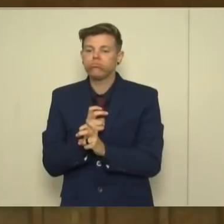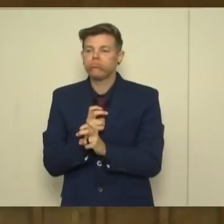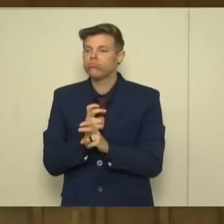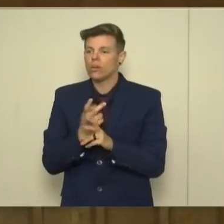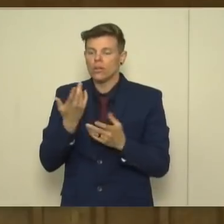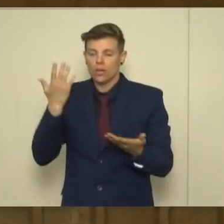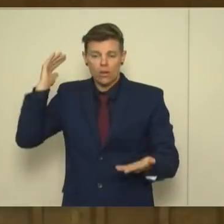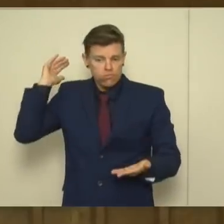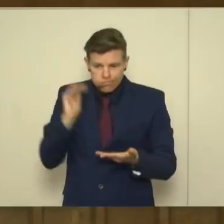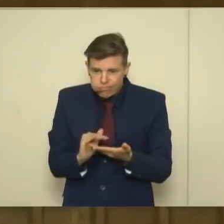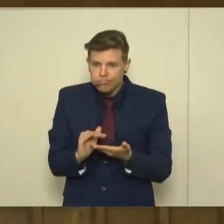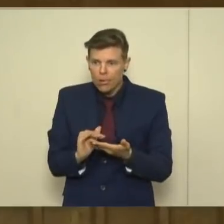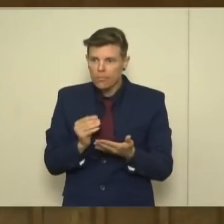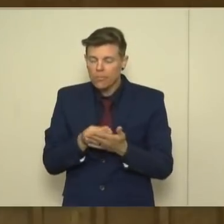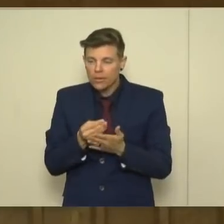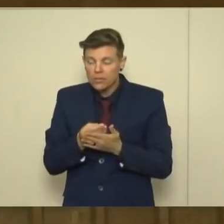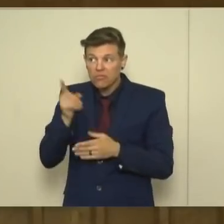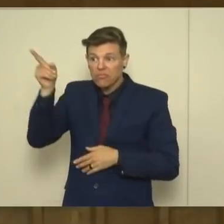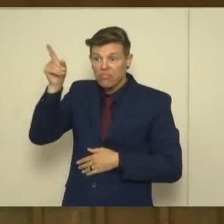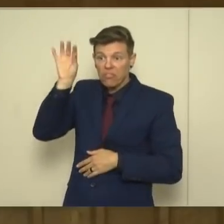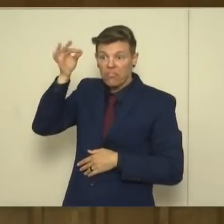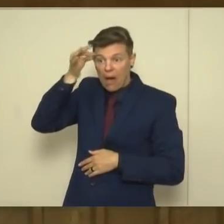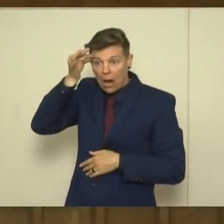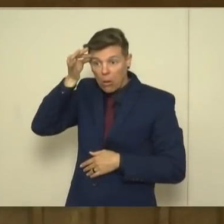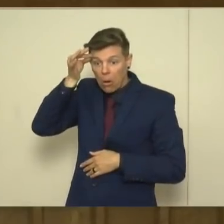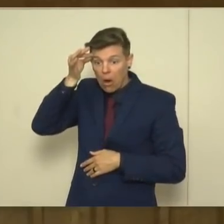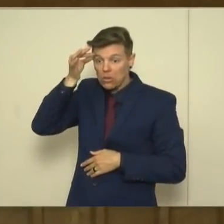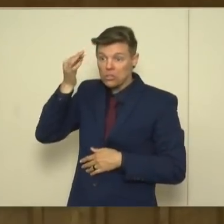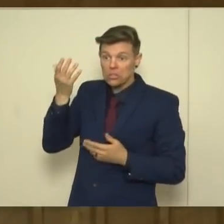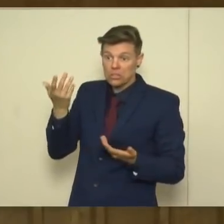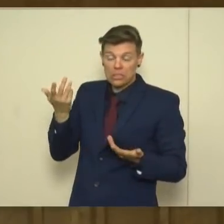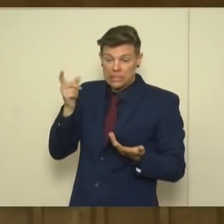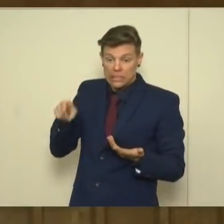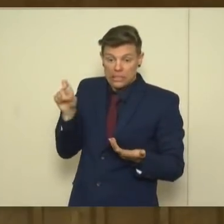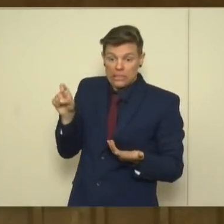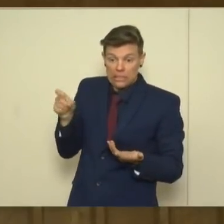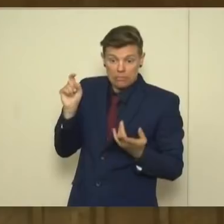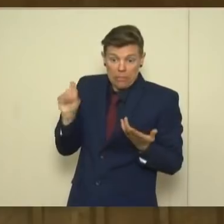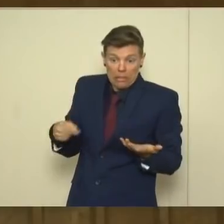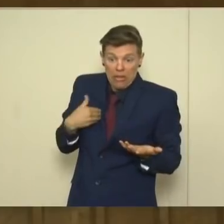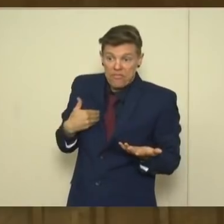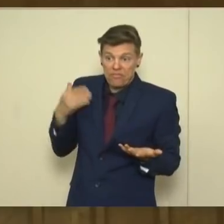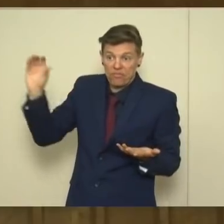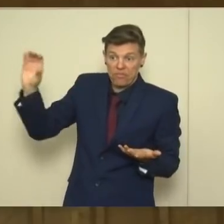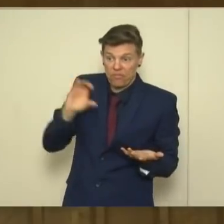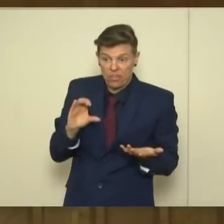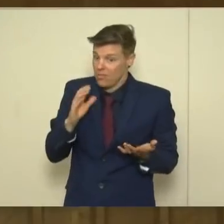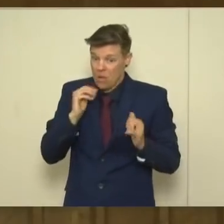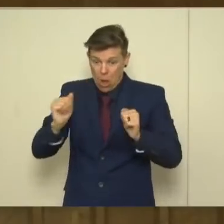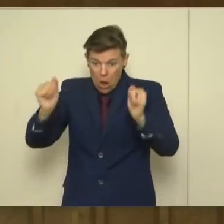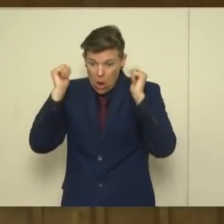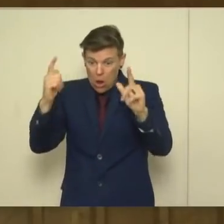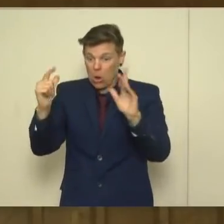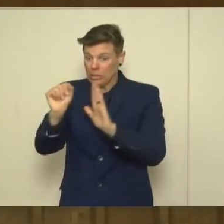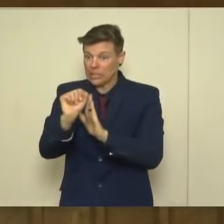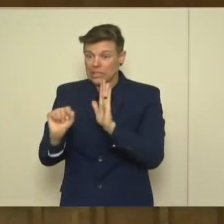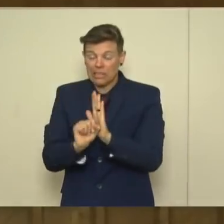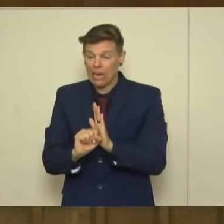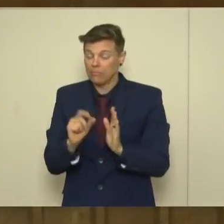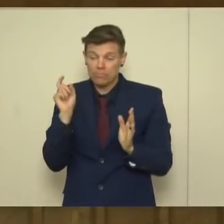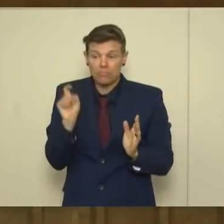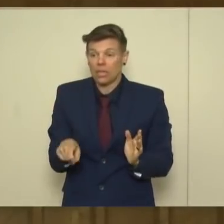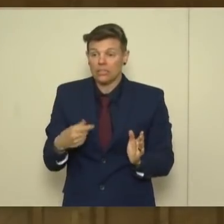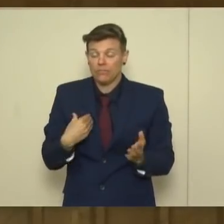federal relief is going to have to be a solution, not just for New Mexico, but any other state that has a predominance of, like we